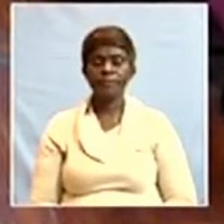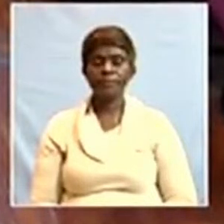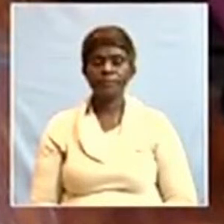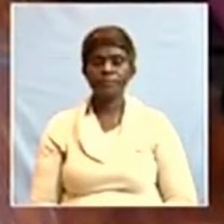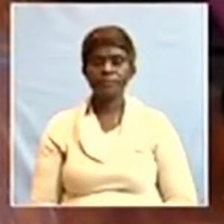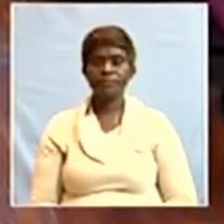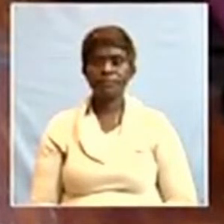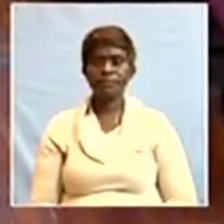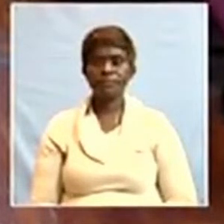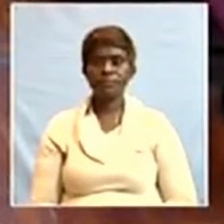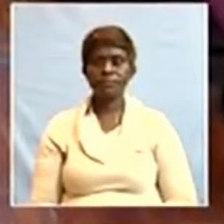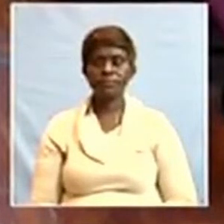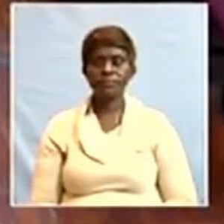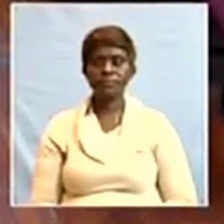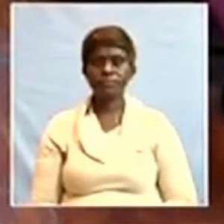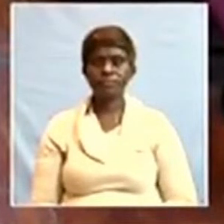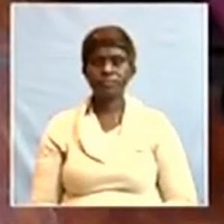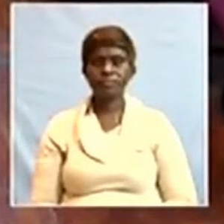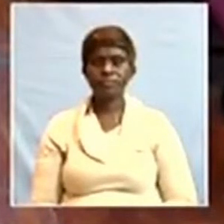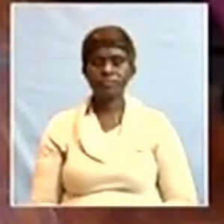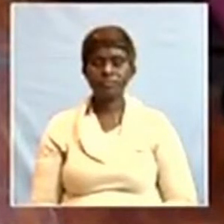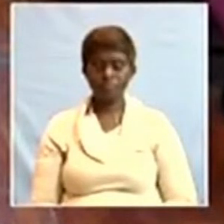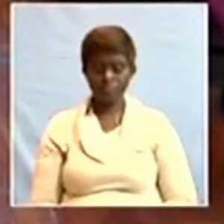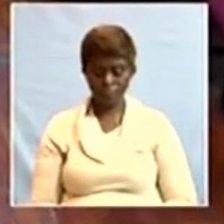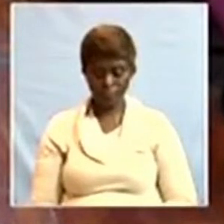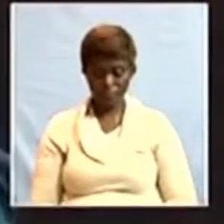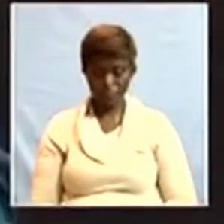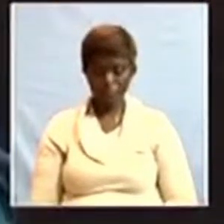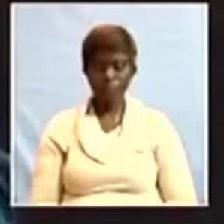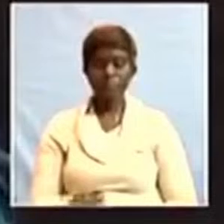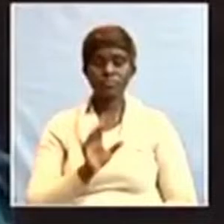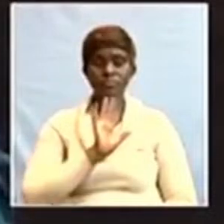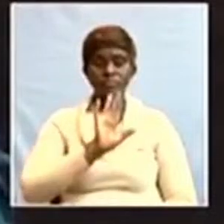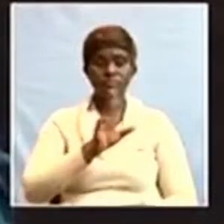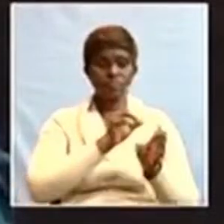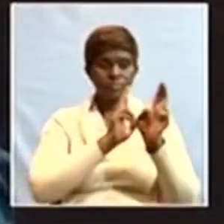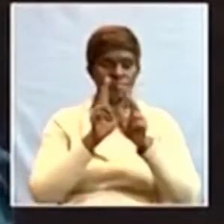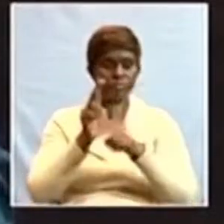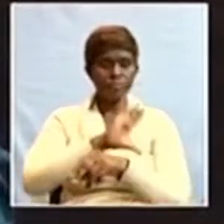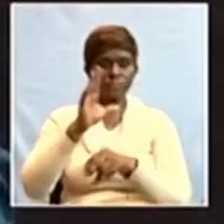Chair, the response is not in, your response is not in the report.